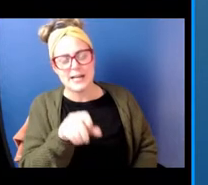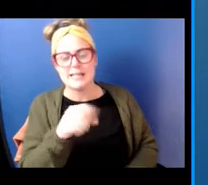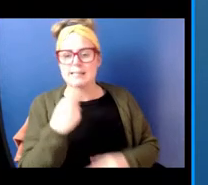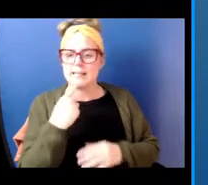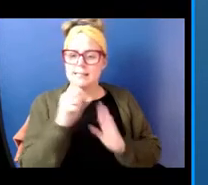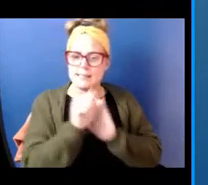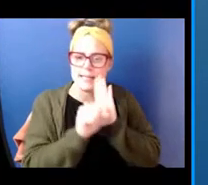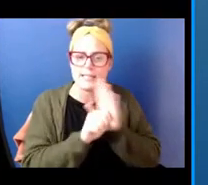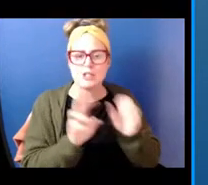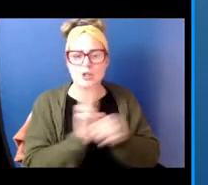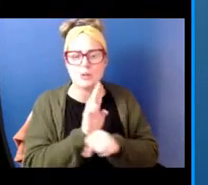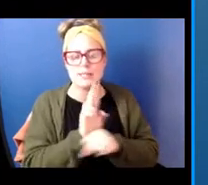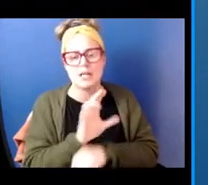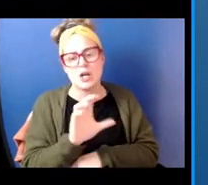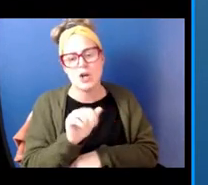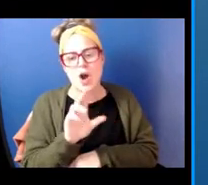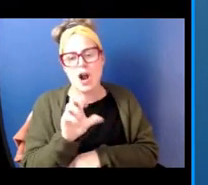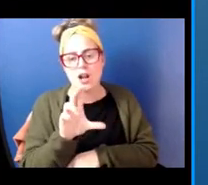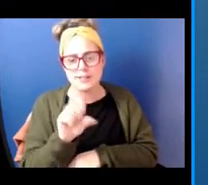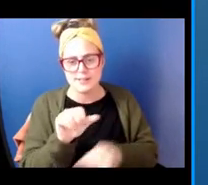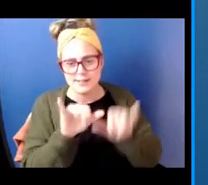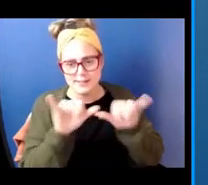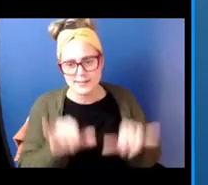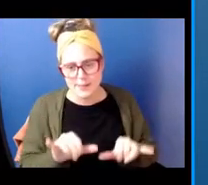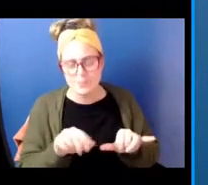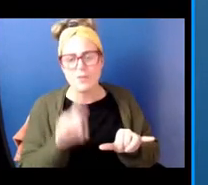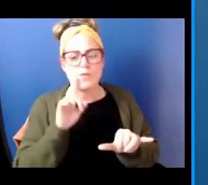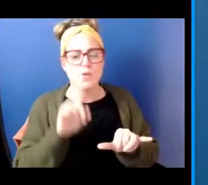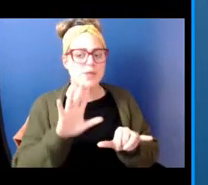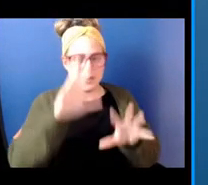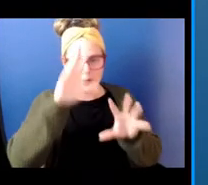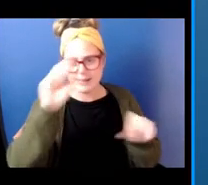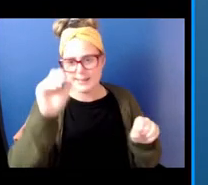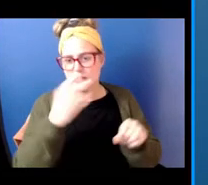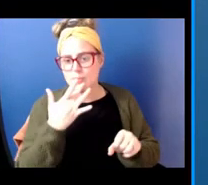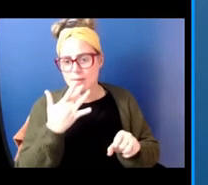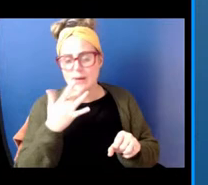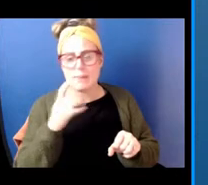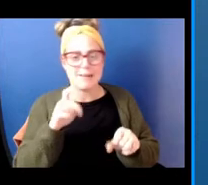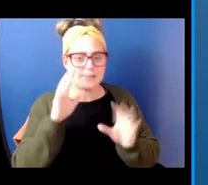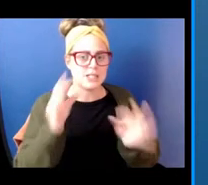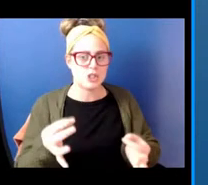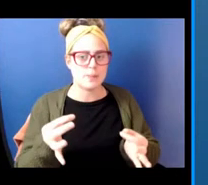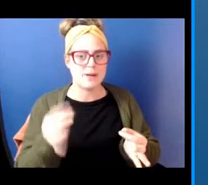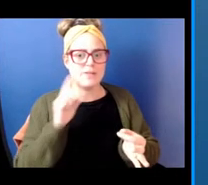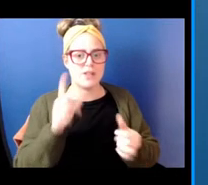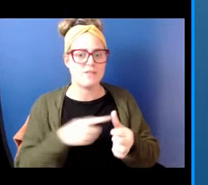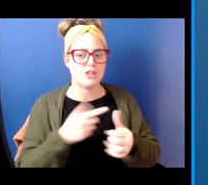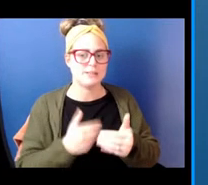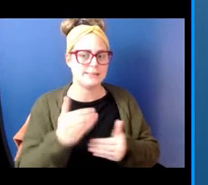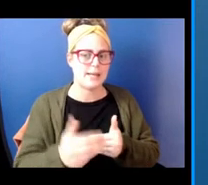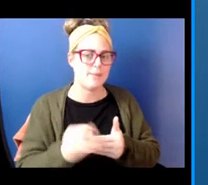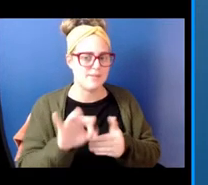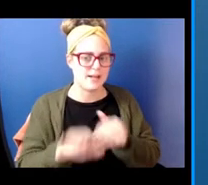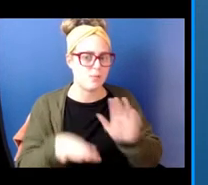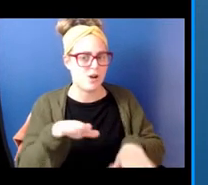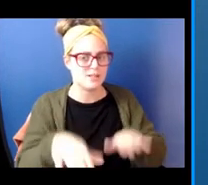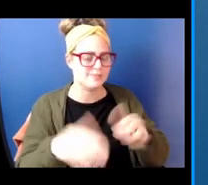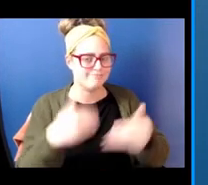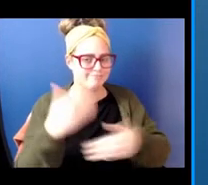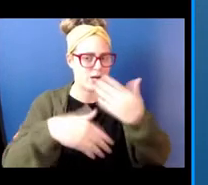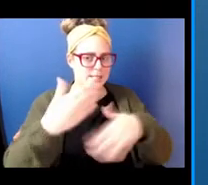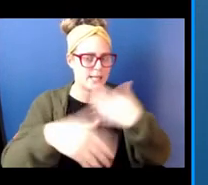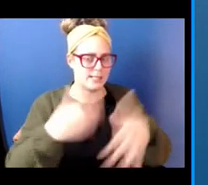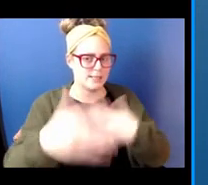system for their delegate selection process presidential preference must be determined at the first step in the process and